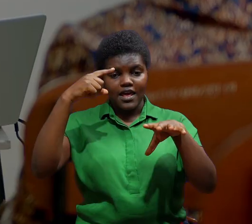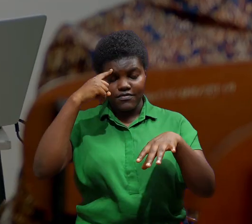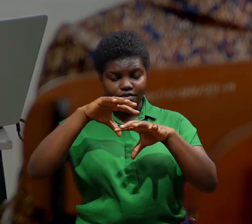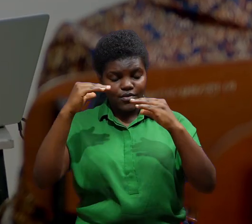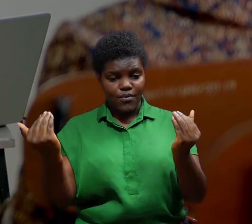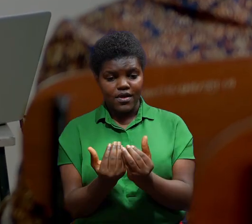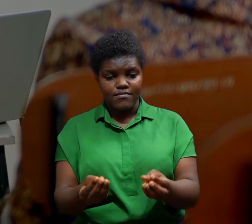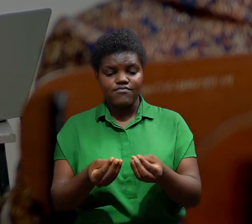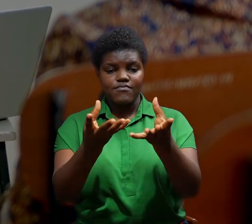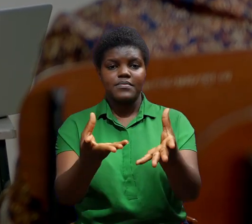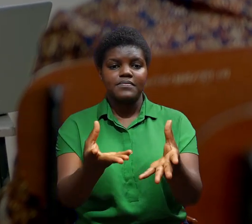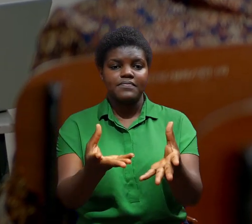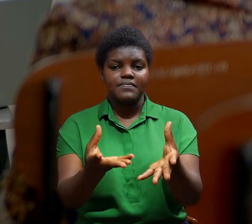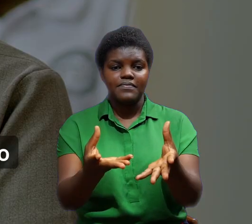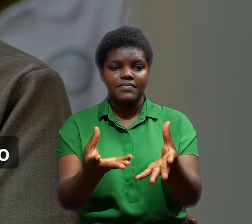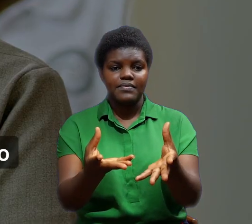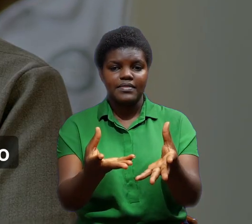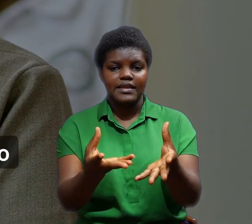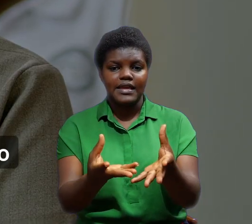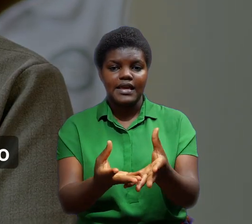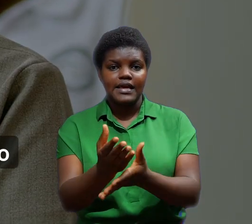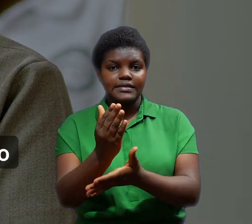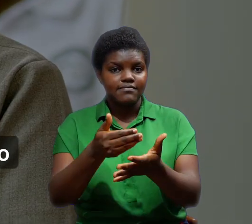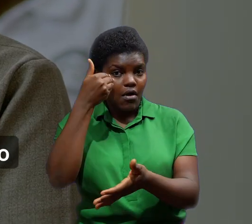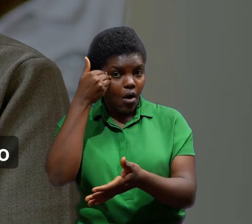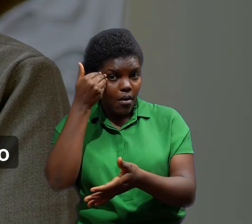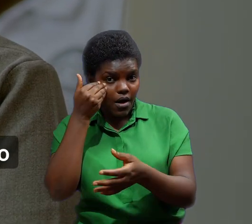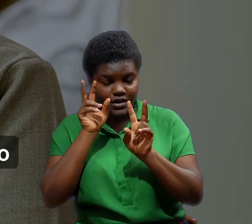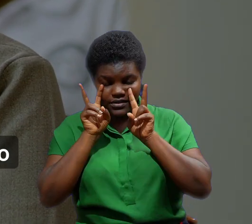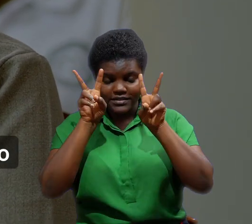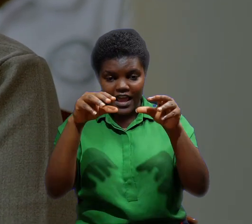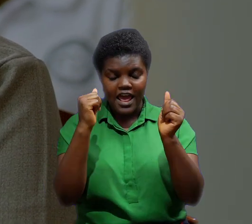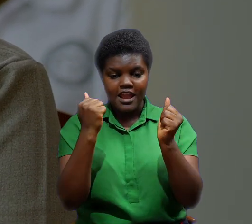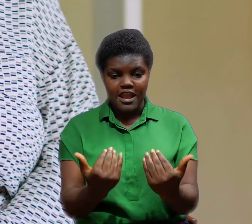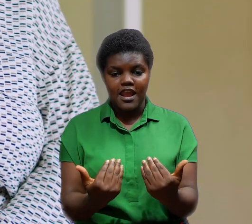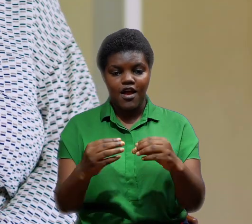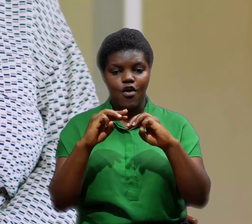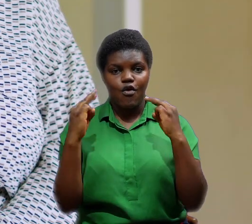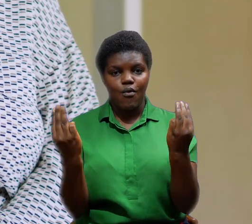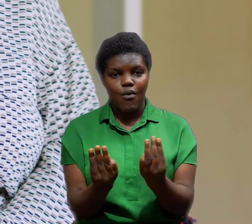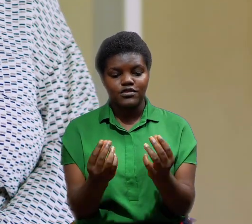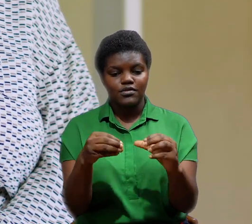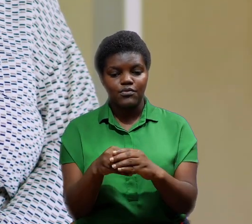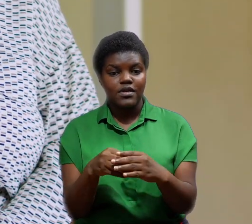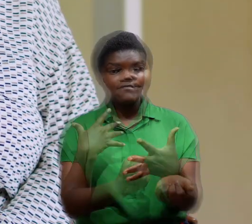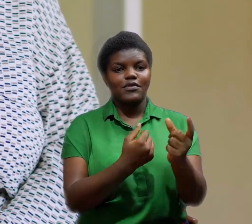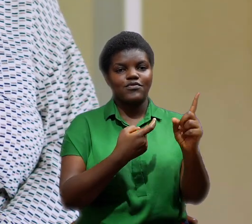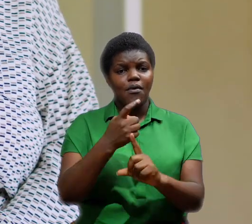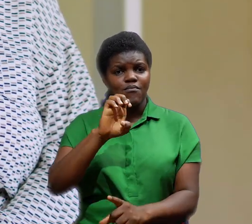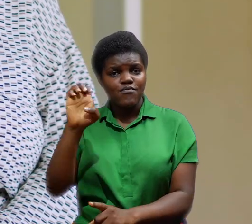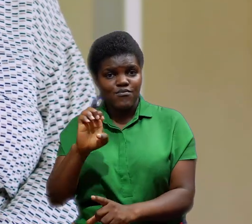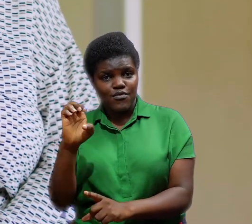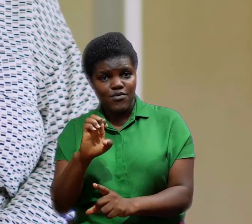the operation side, so to get the workshop going, to get the devices in. So they supported a lot with that, and we got